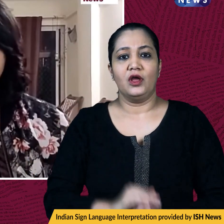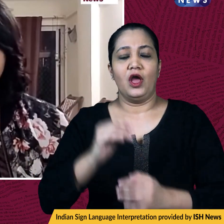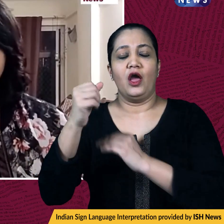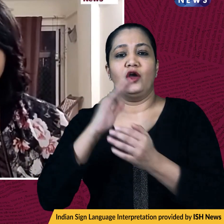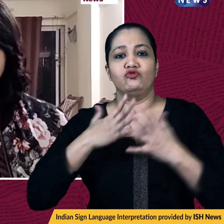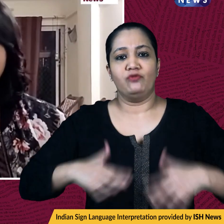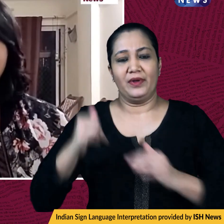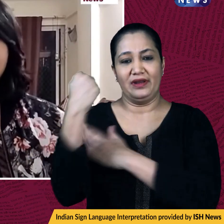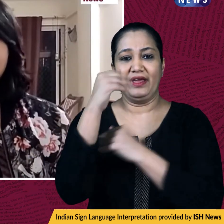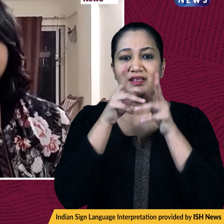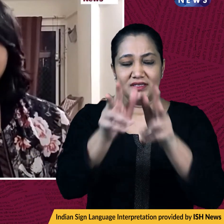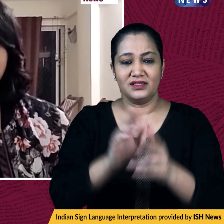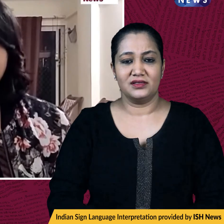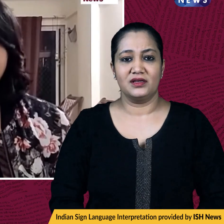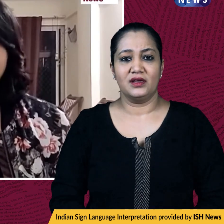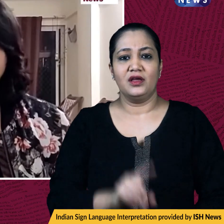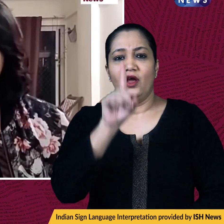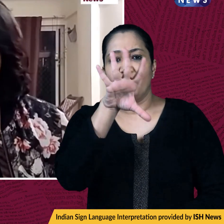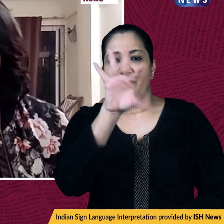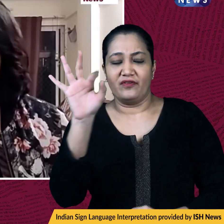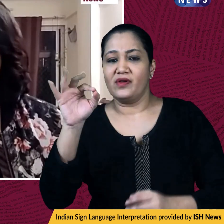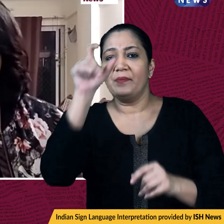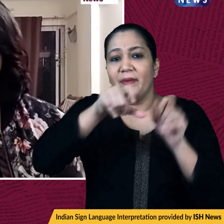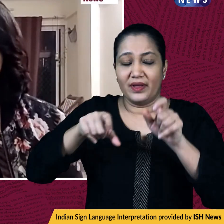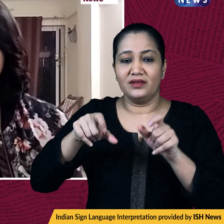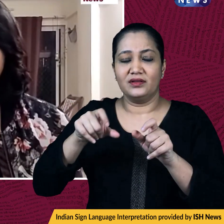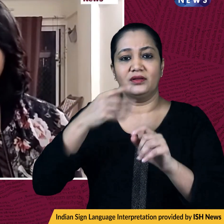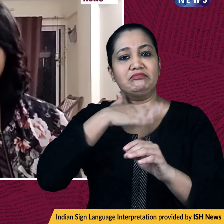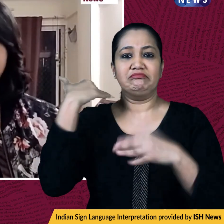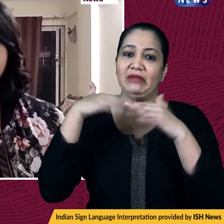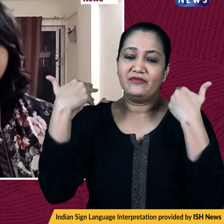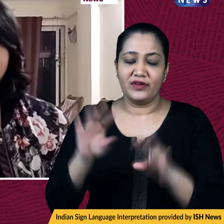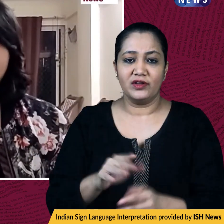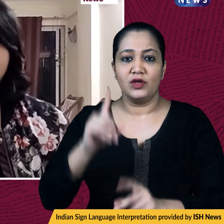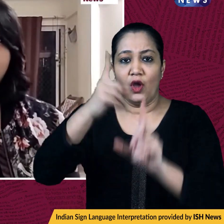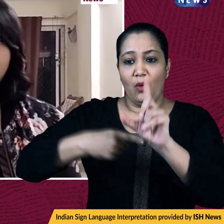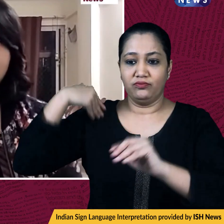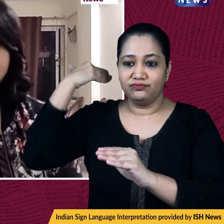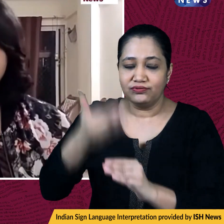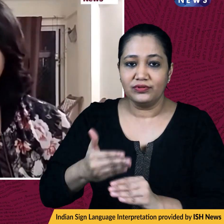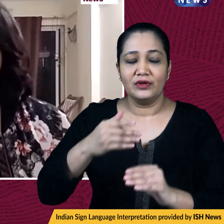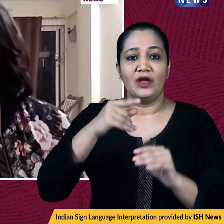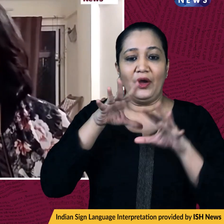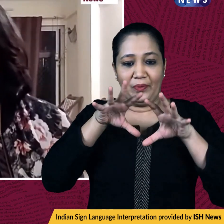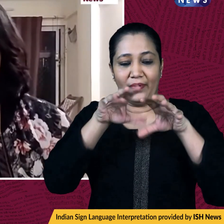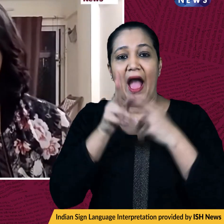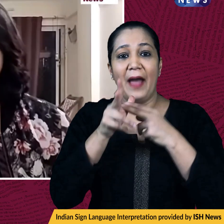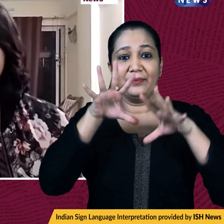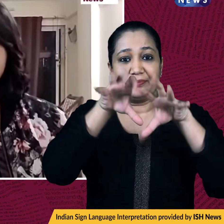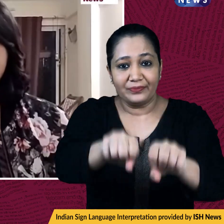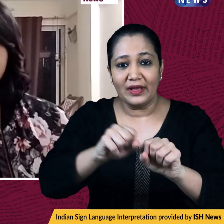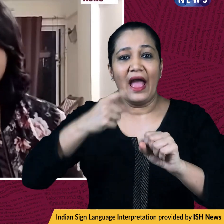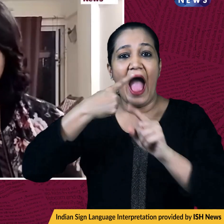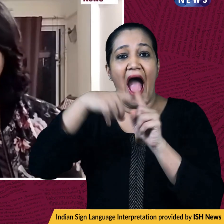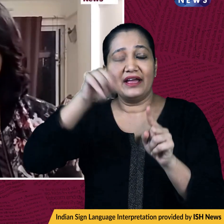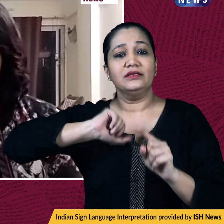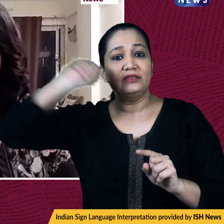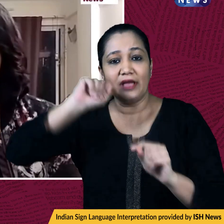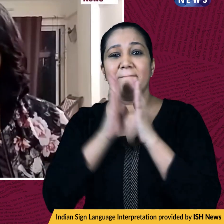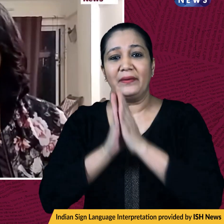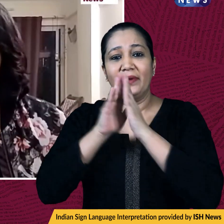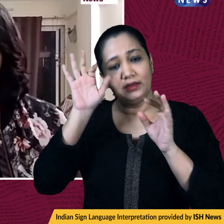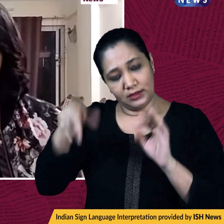after US Secretary of State Antony Blinken tweeted that the US was, and I quote, "committed to preventing a conflict that is in no one's